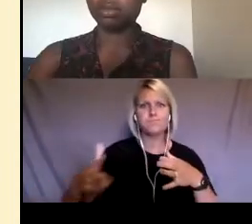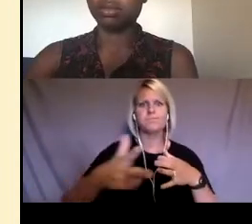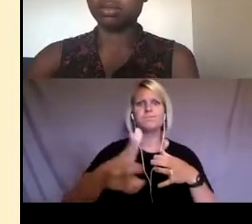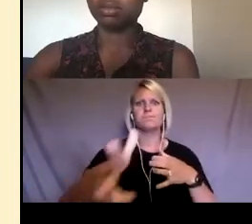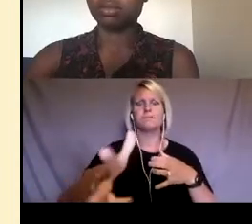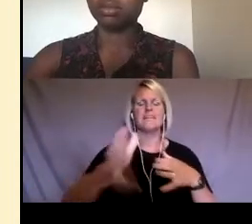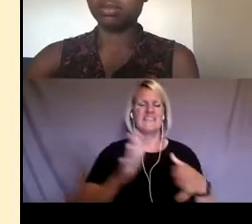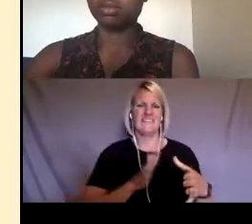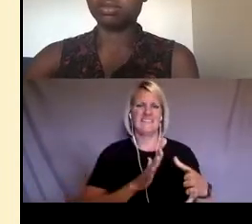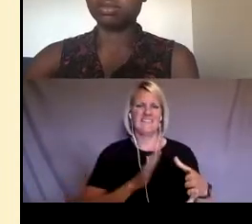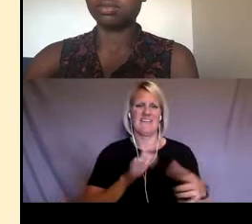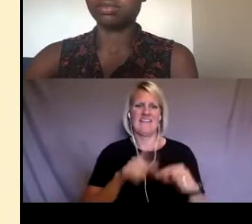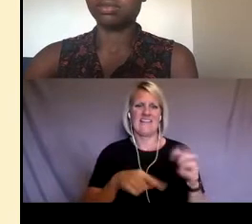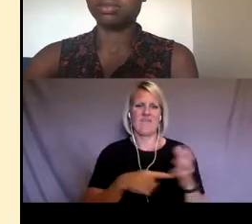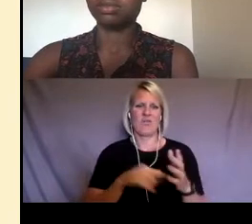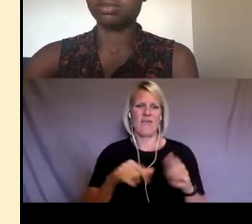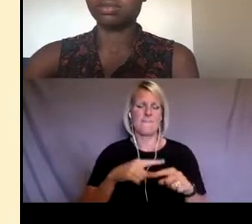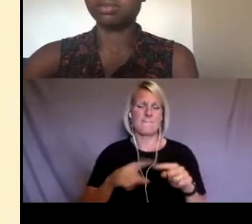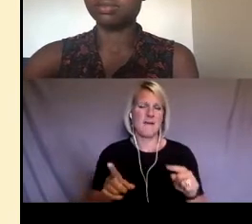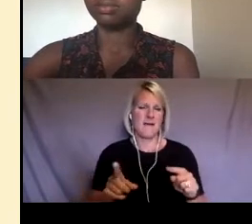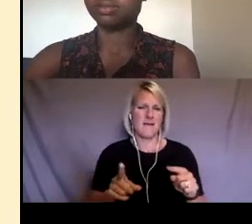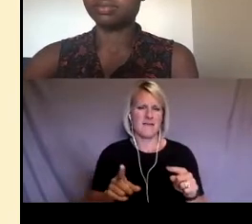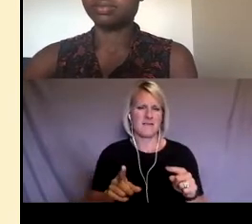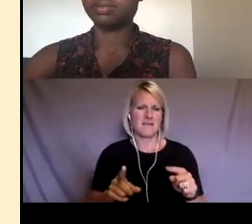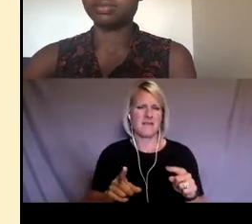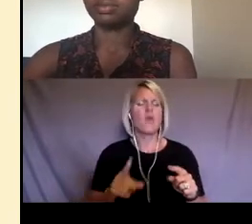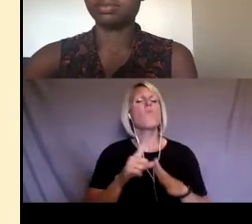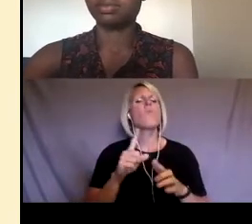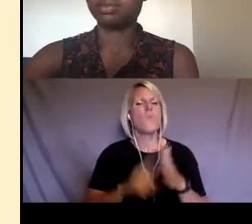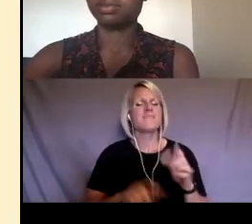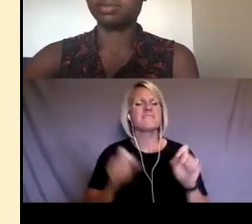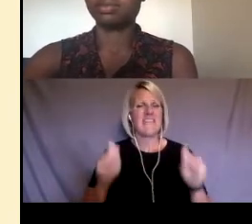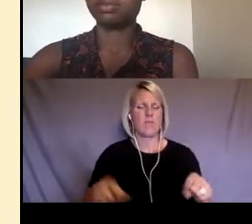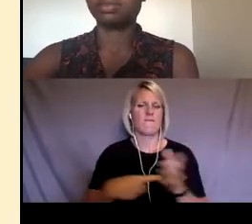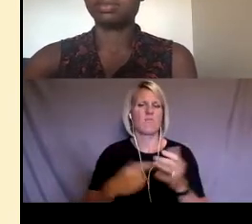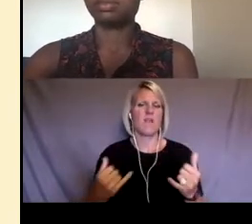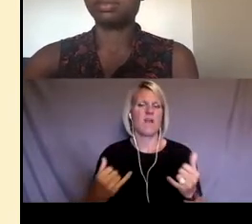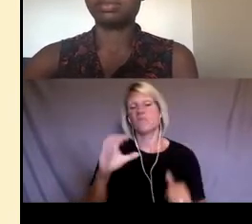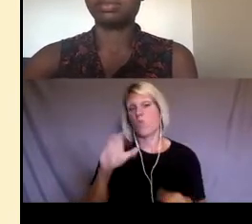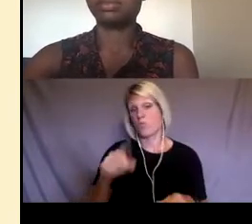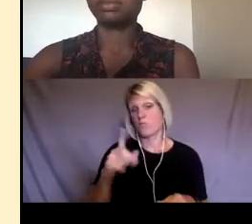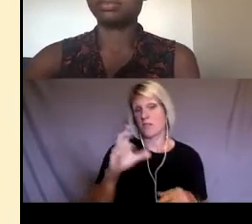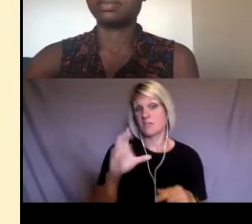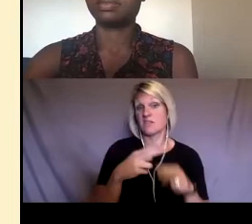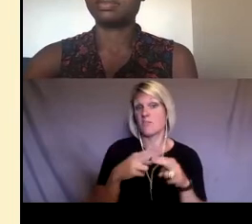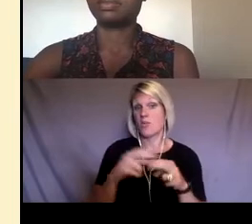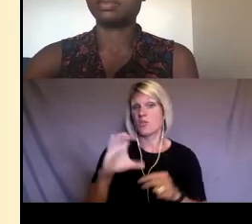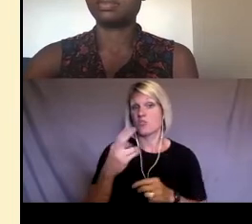safety mechanisms could we actually afford right now? So this could potentially be an option.